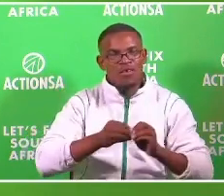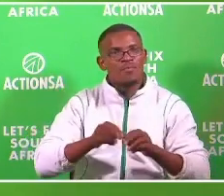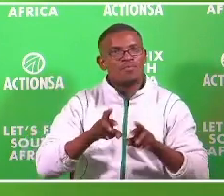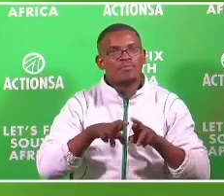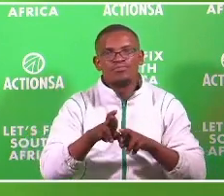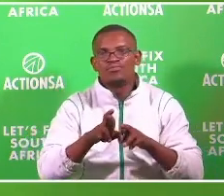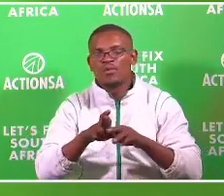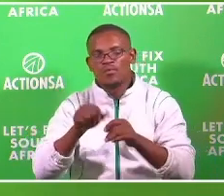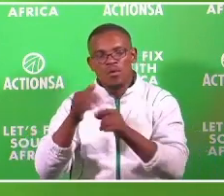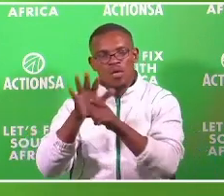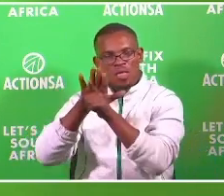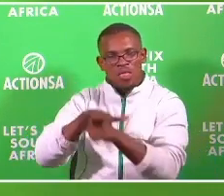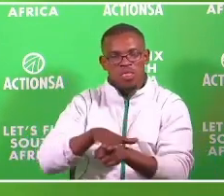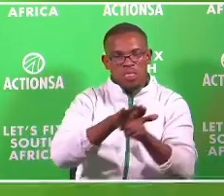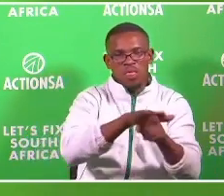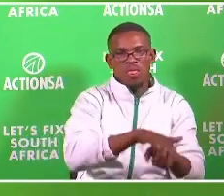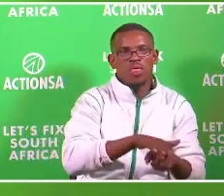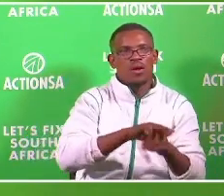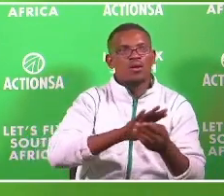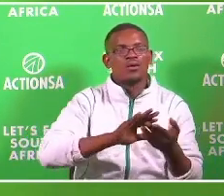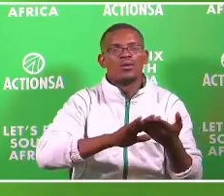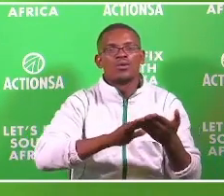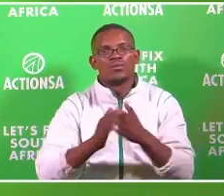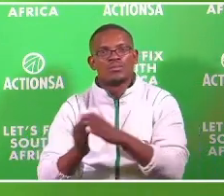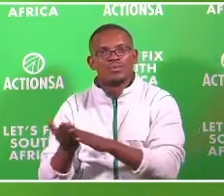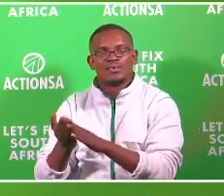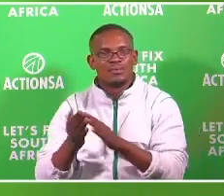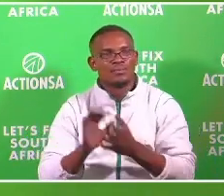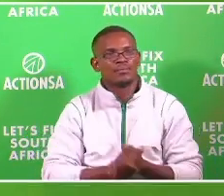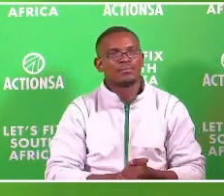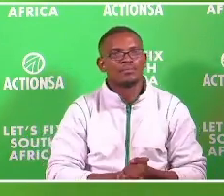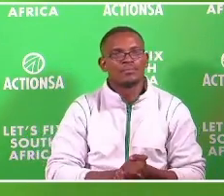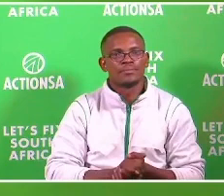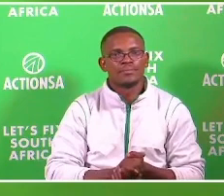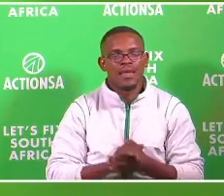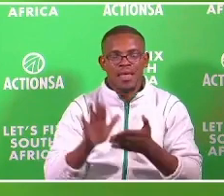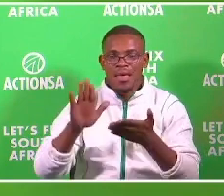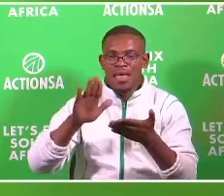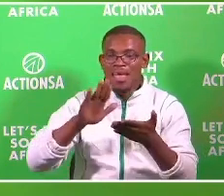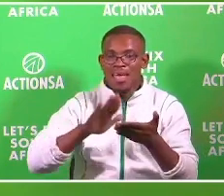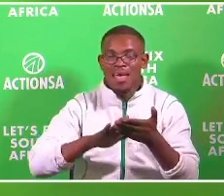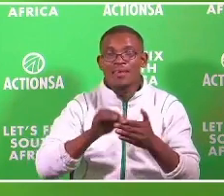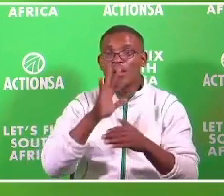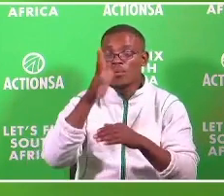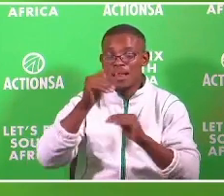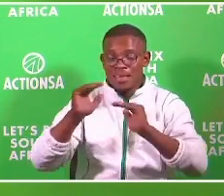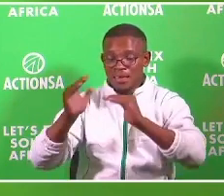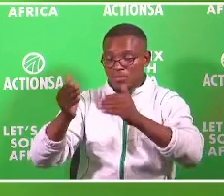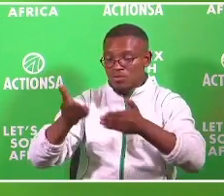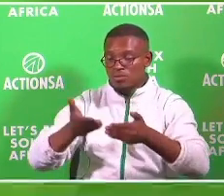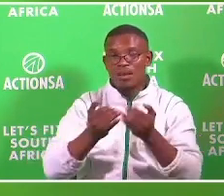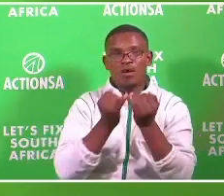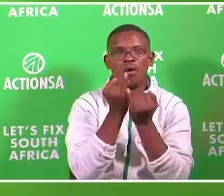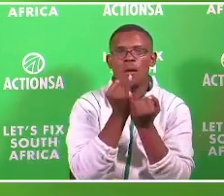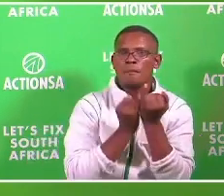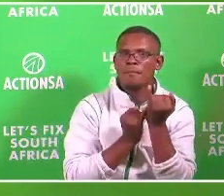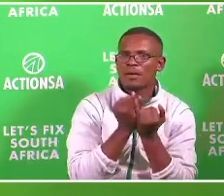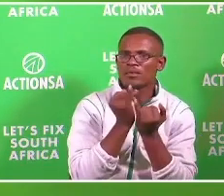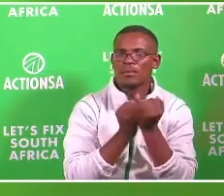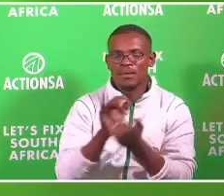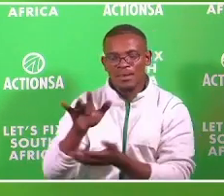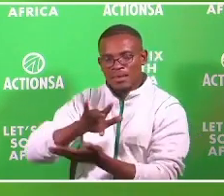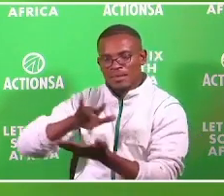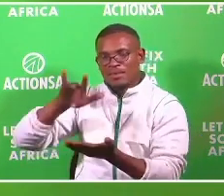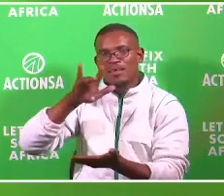most marginalized in our society easier. And we will introduce a competitive and